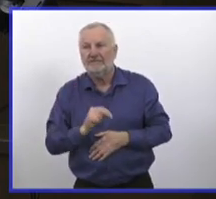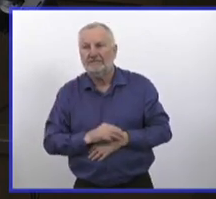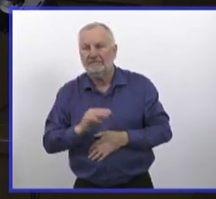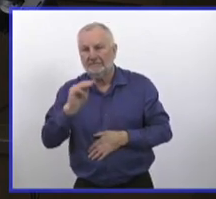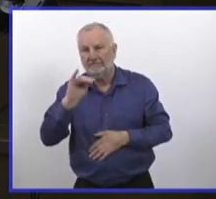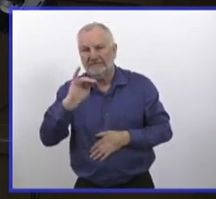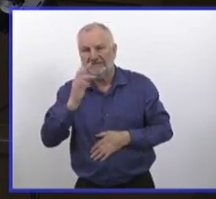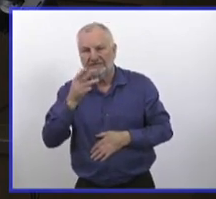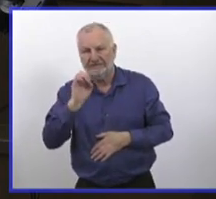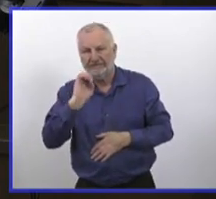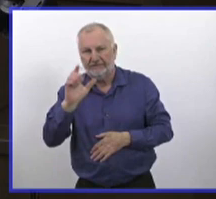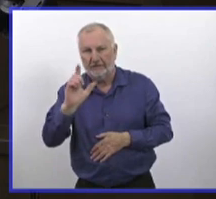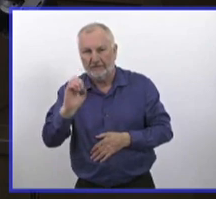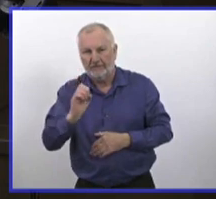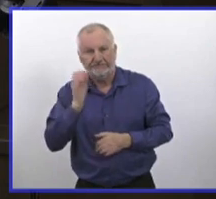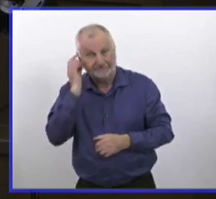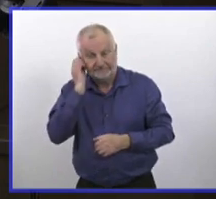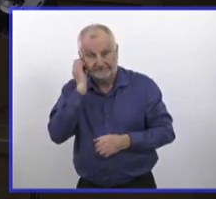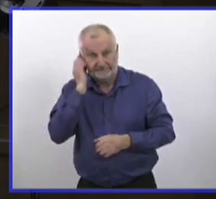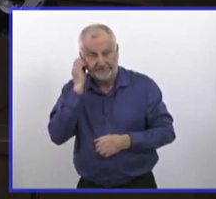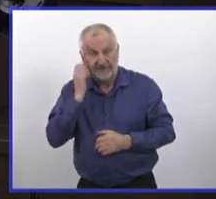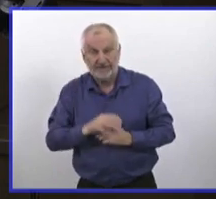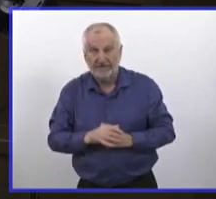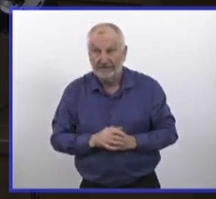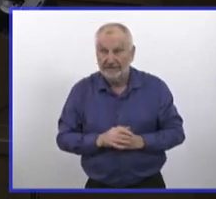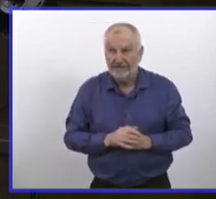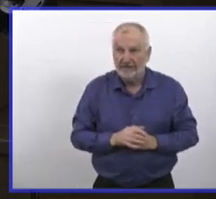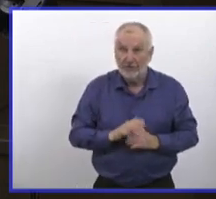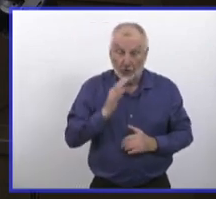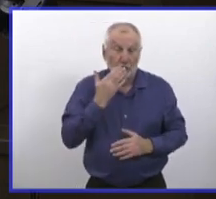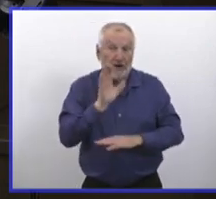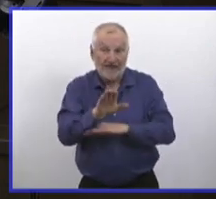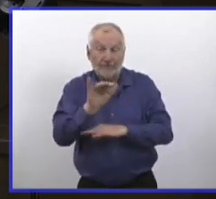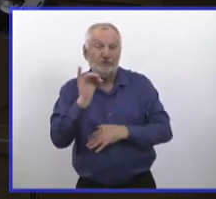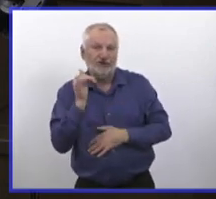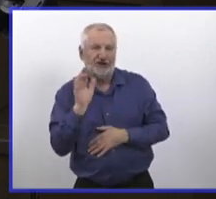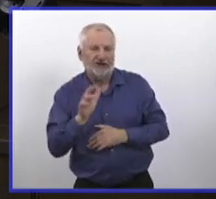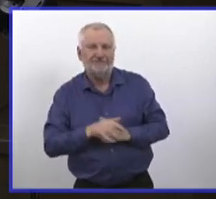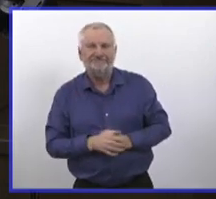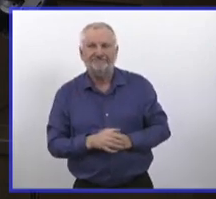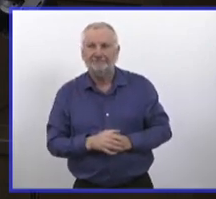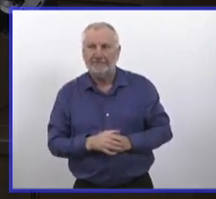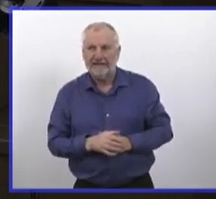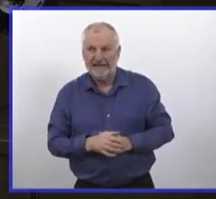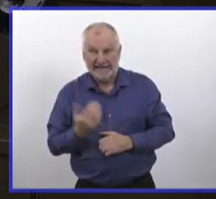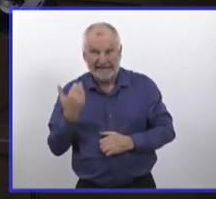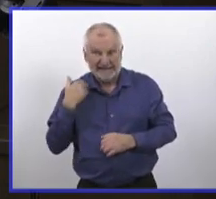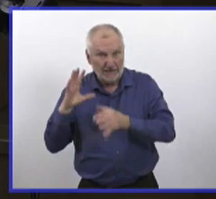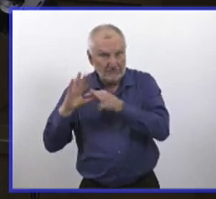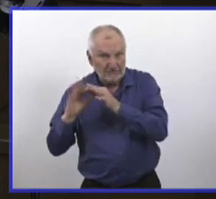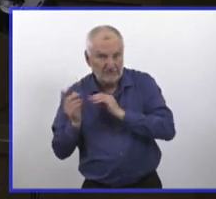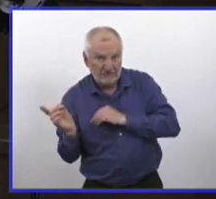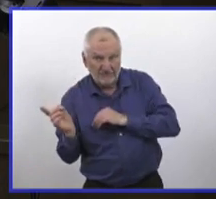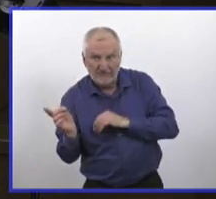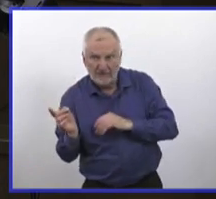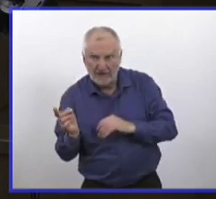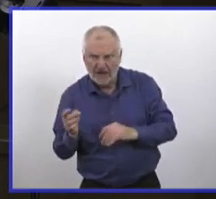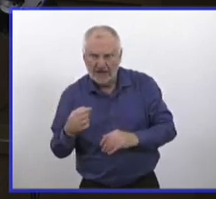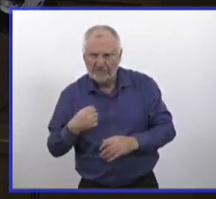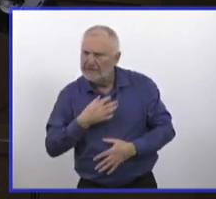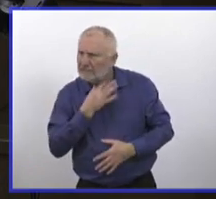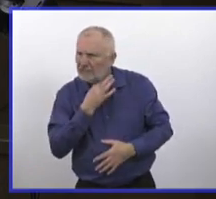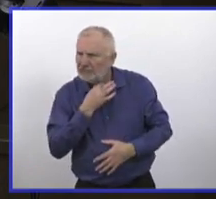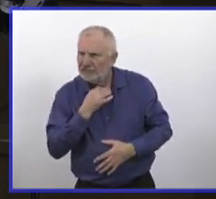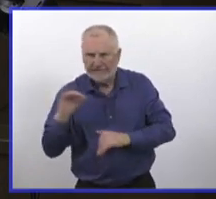Good afternoon, Dr. Reimer. Following up on the previous question, I was going to ask about that myself.